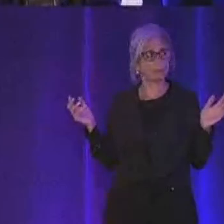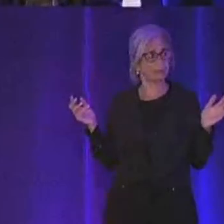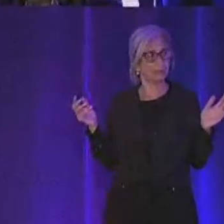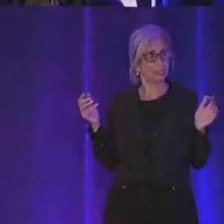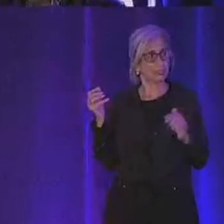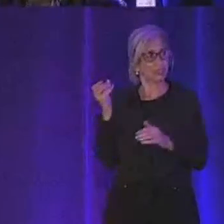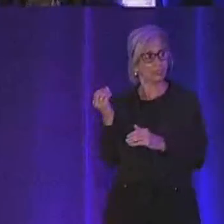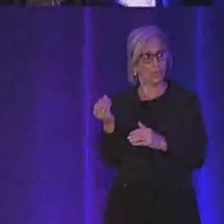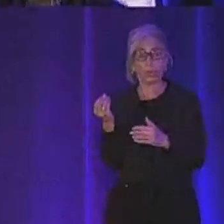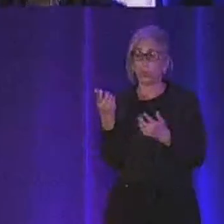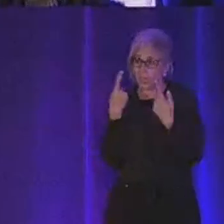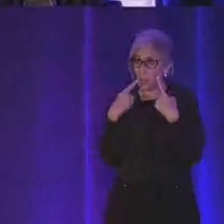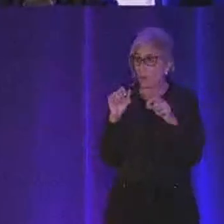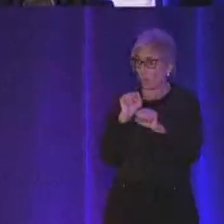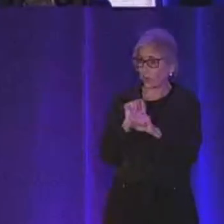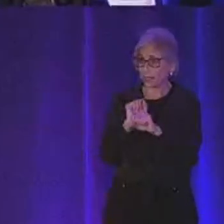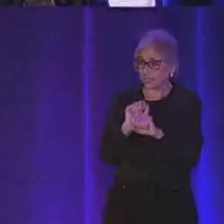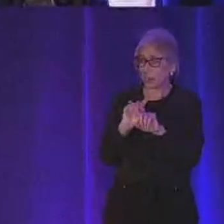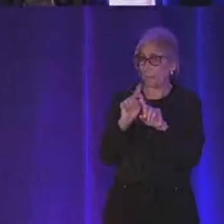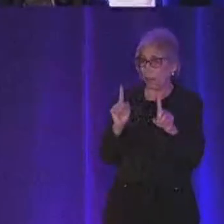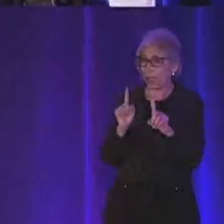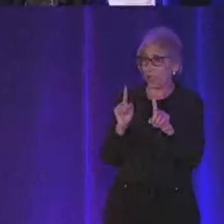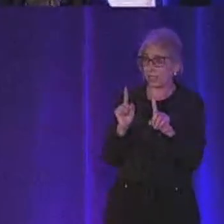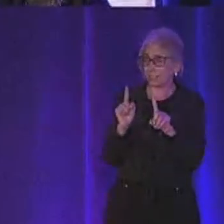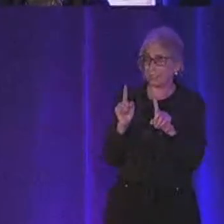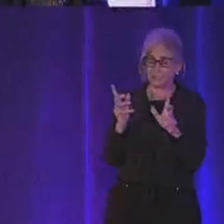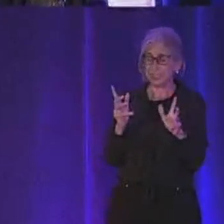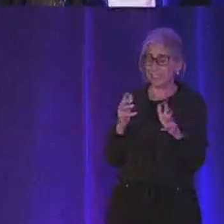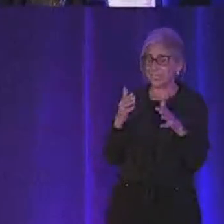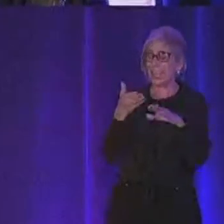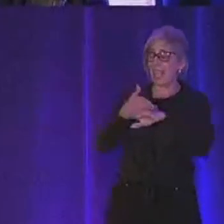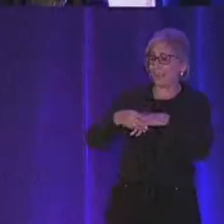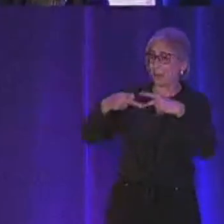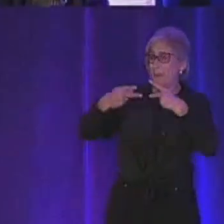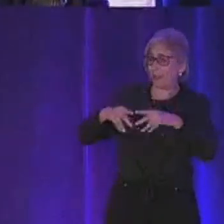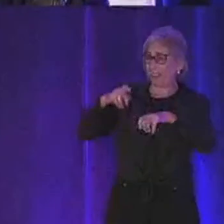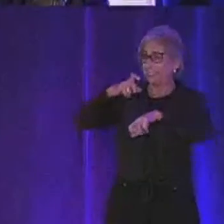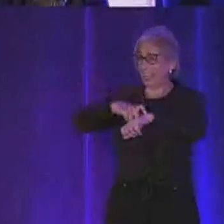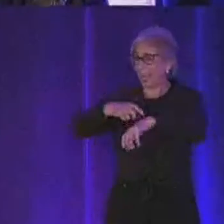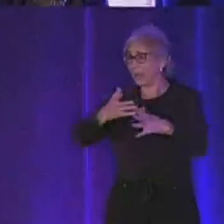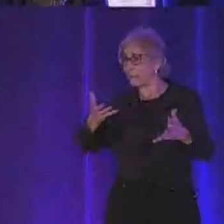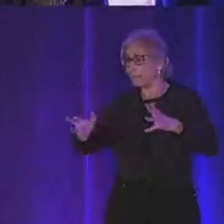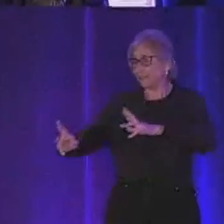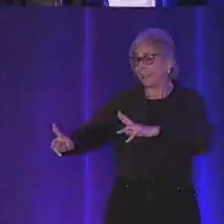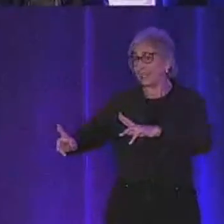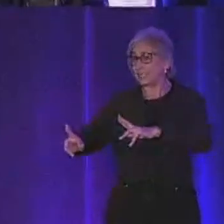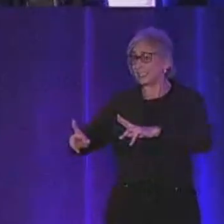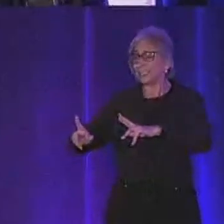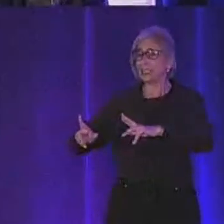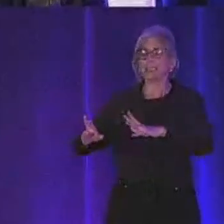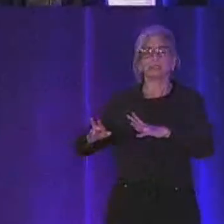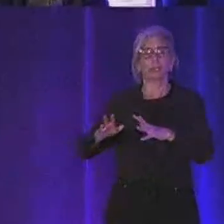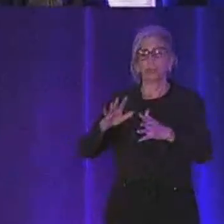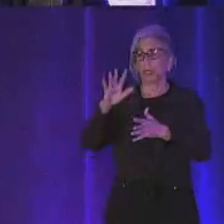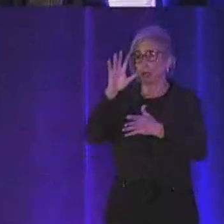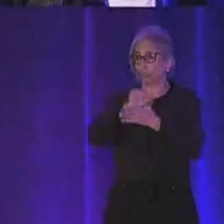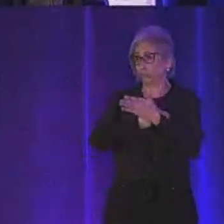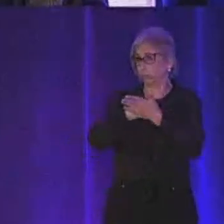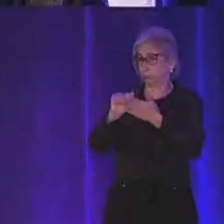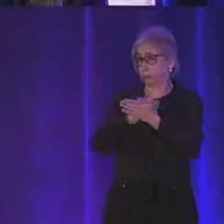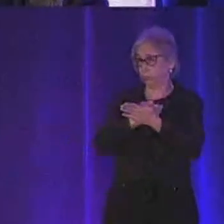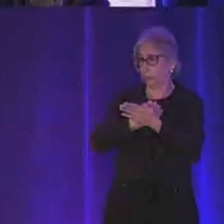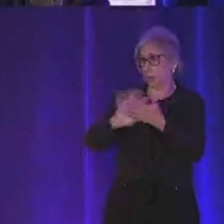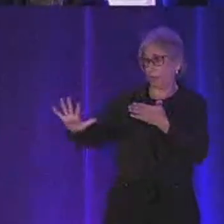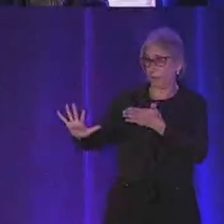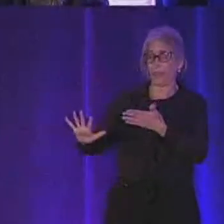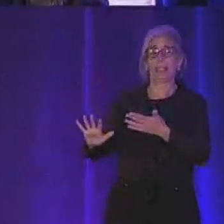So it kind of works, but now let's get wild. It's after party time. I'm just going to clear all of that, and I'm going to record this session. We'll